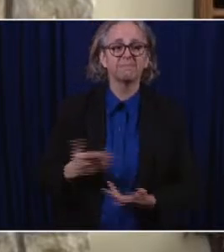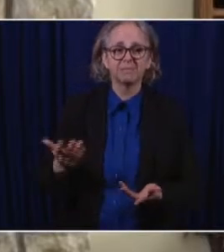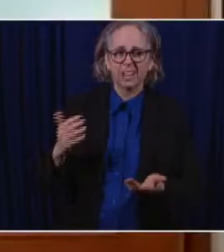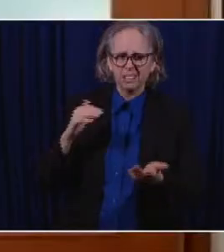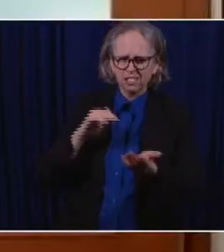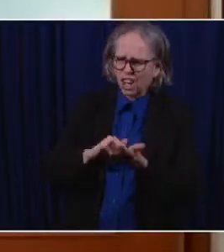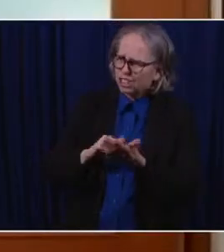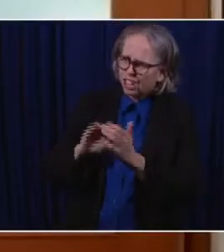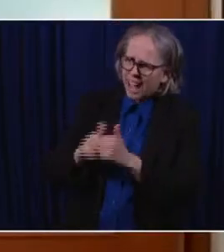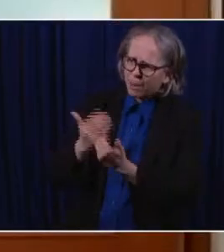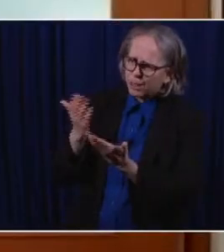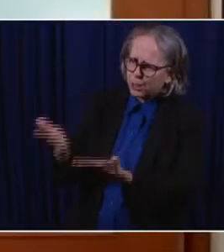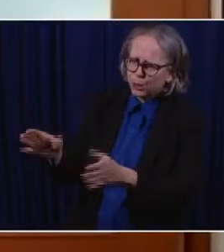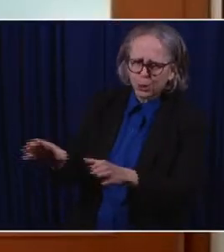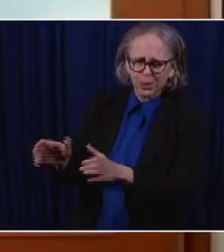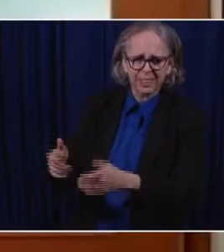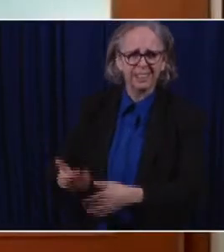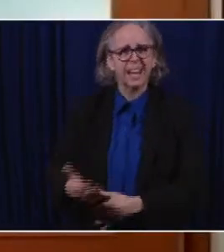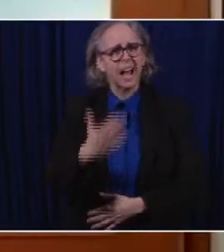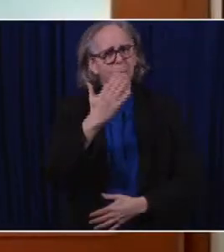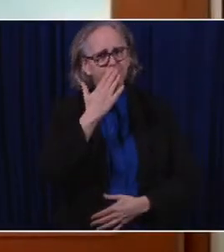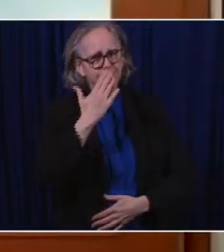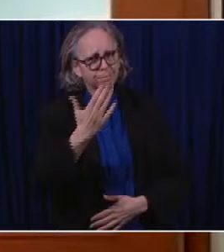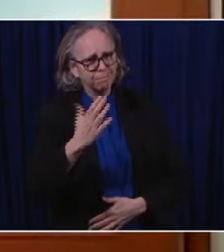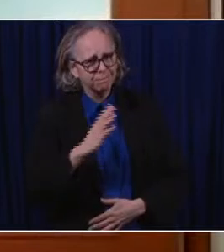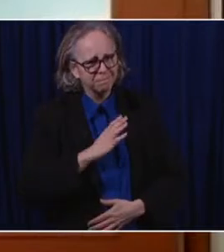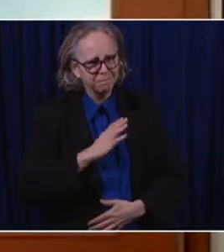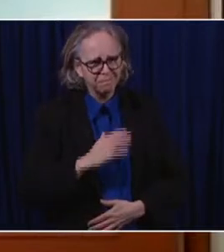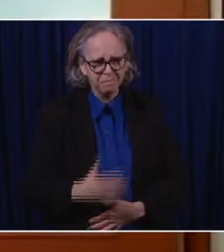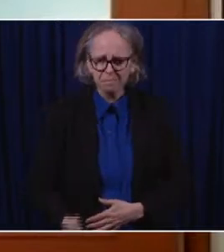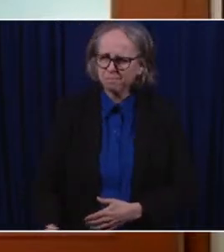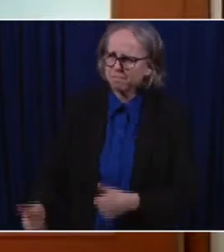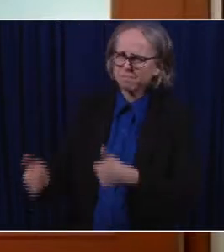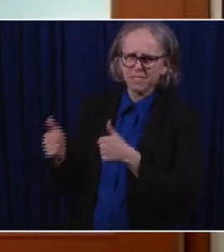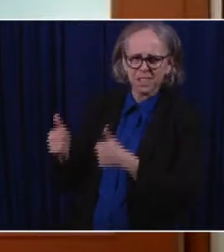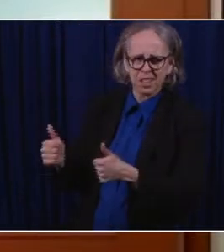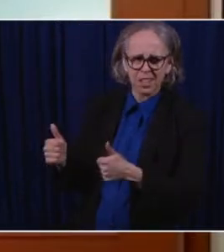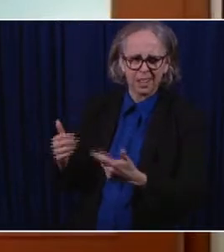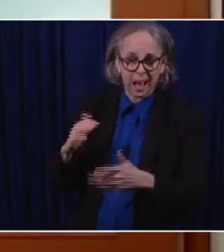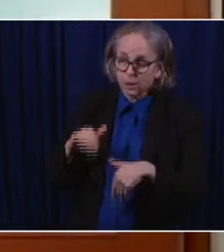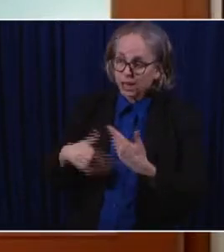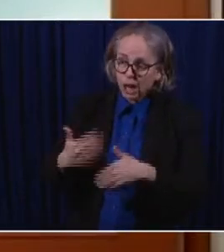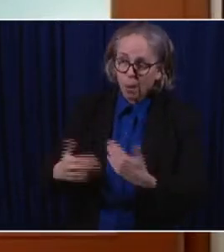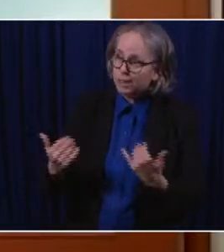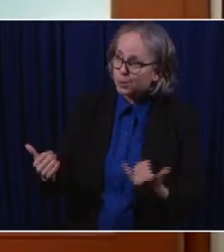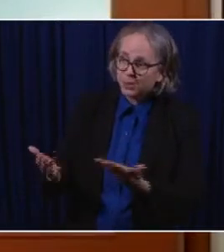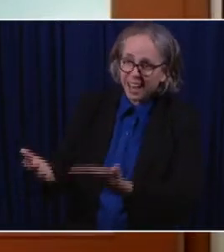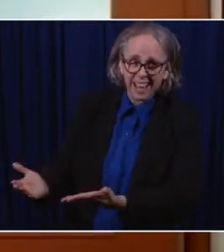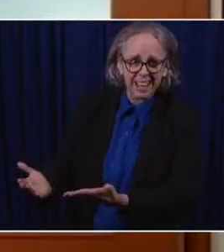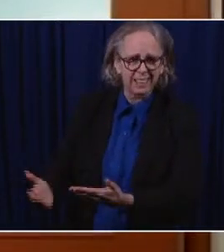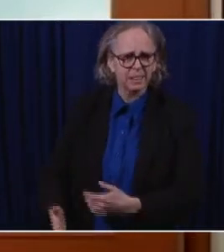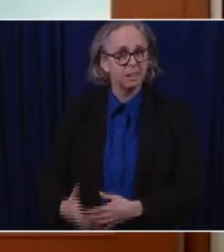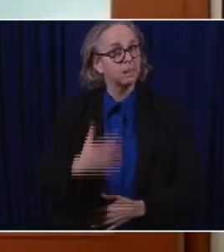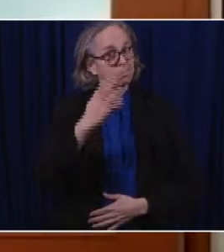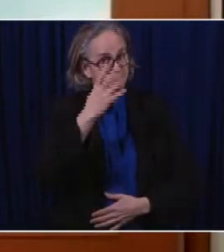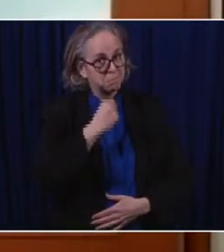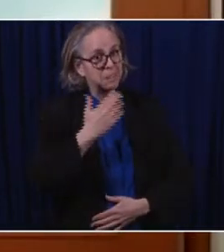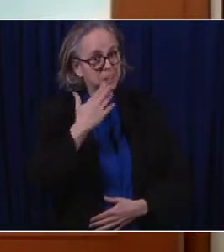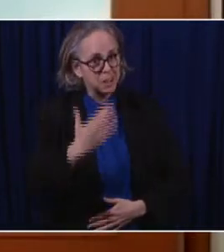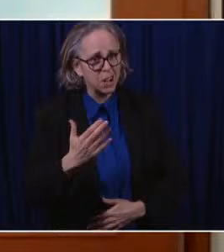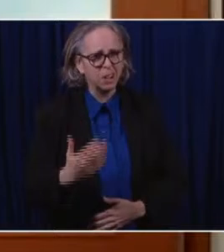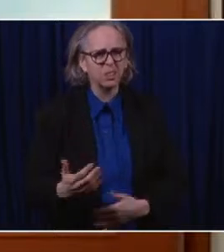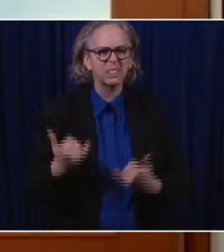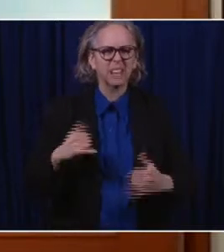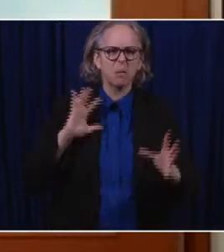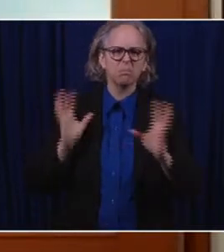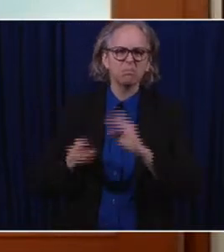well. Good to see you. How are things going today? Pretty good. We're giving about 20 today. Usually we get anywhere